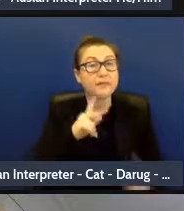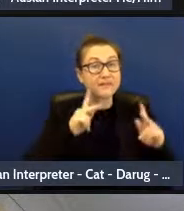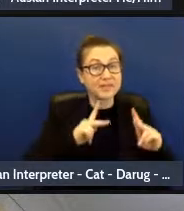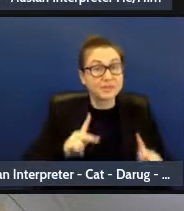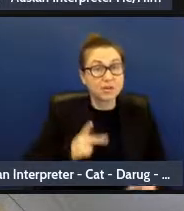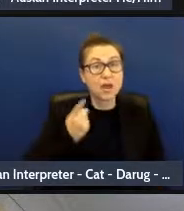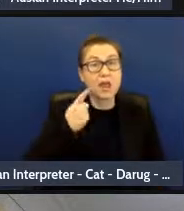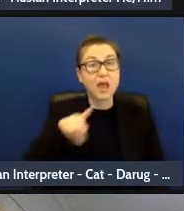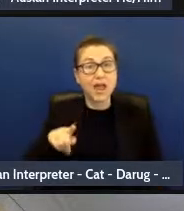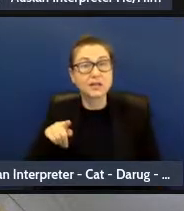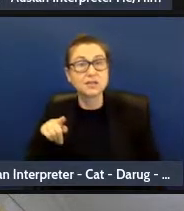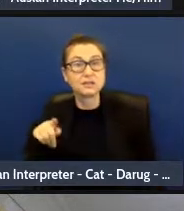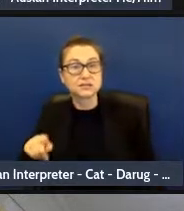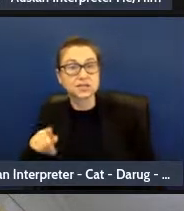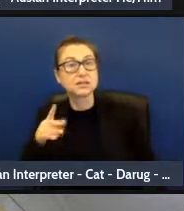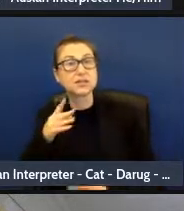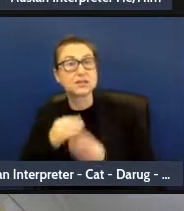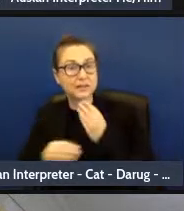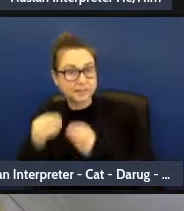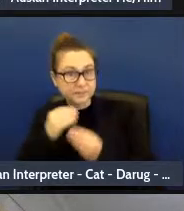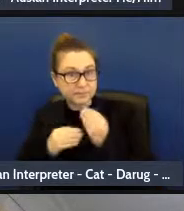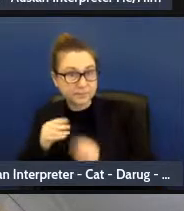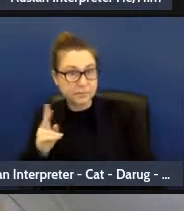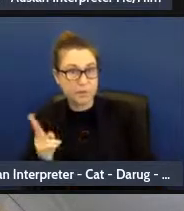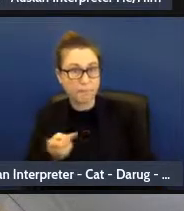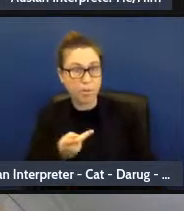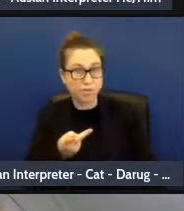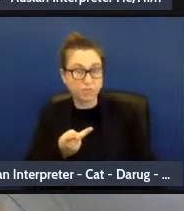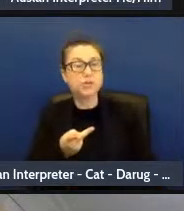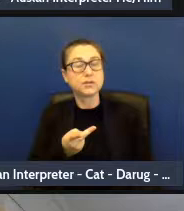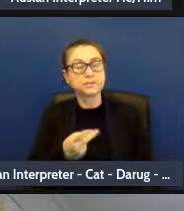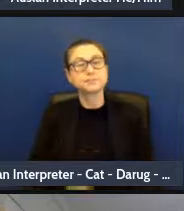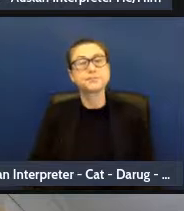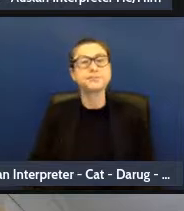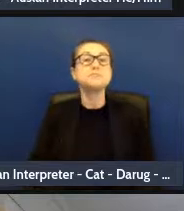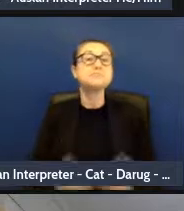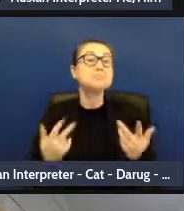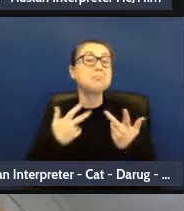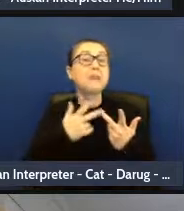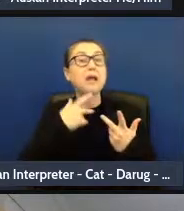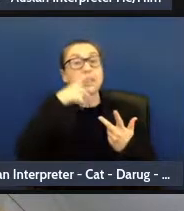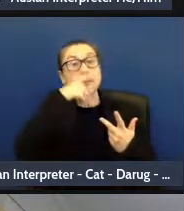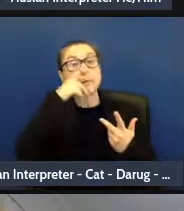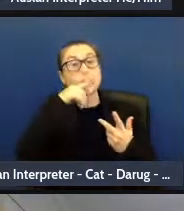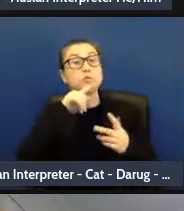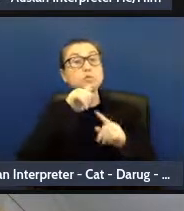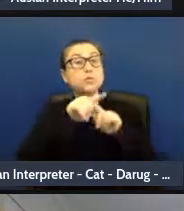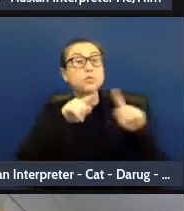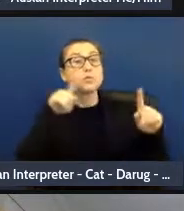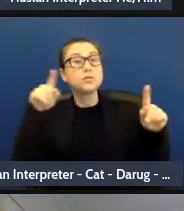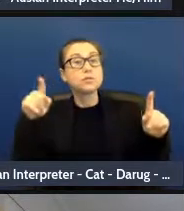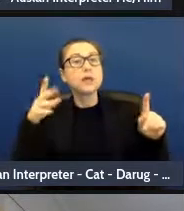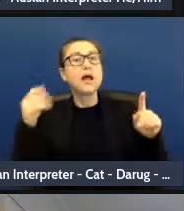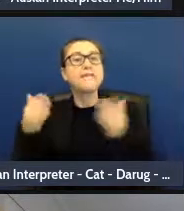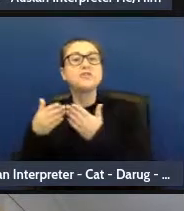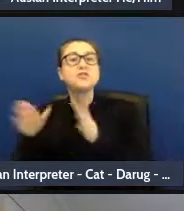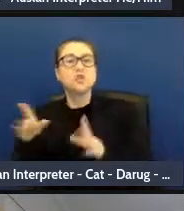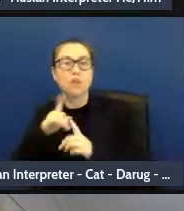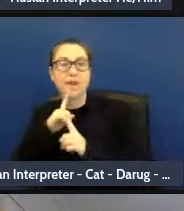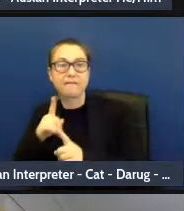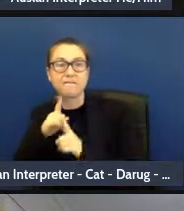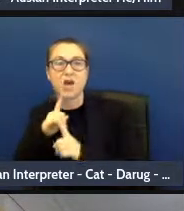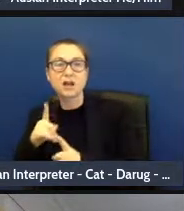the healthy eating program, and others are receiving general advice